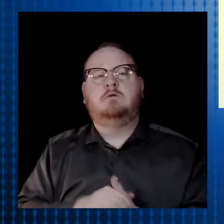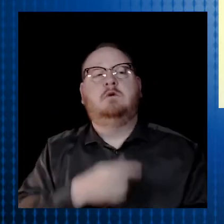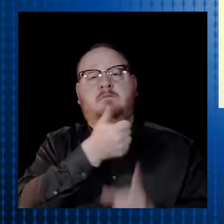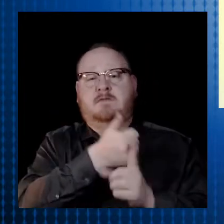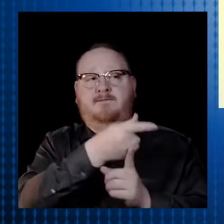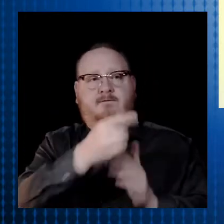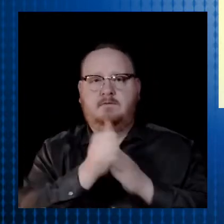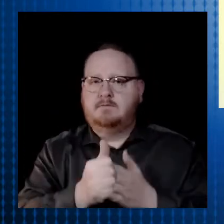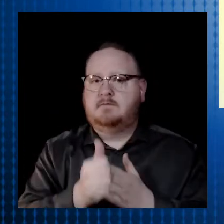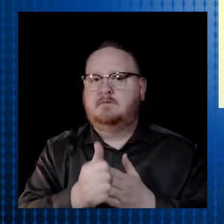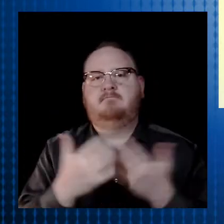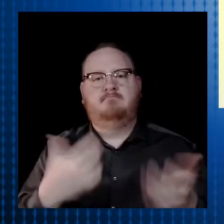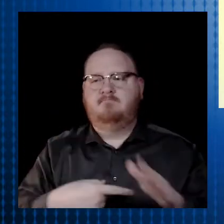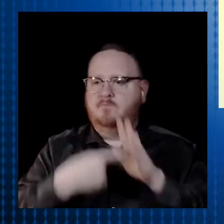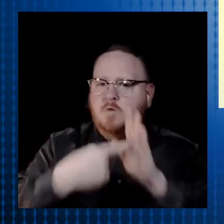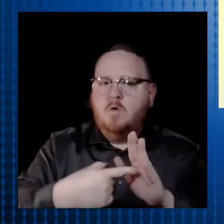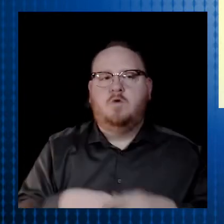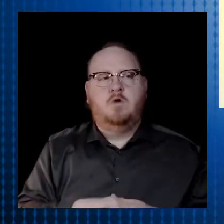patience, and fortitude.